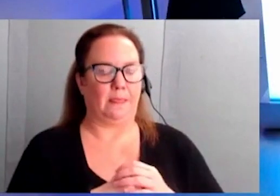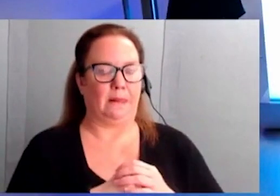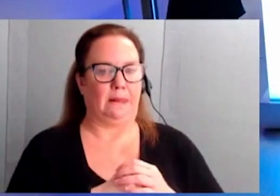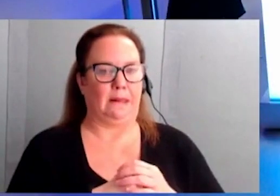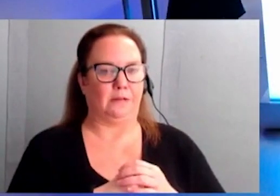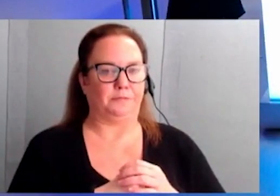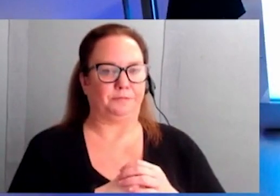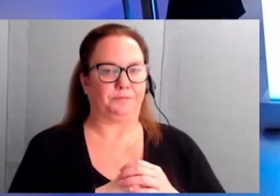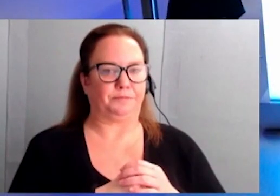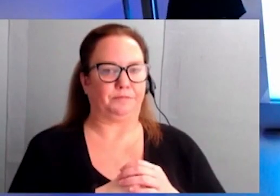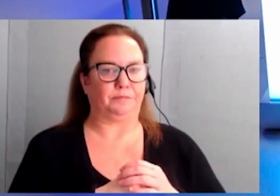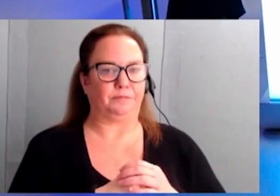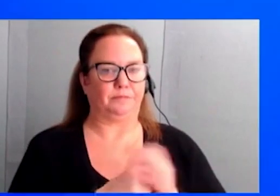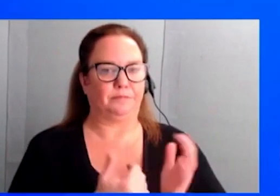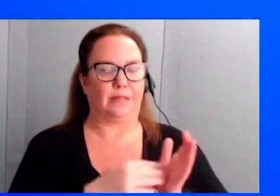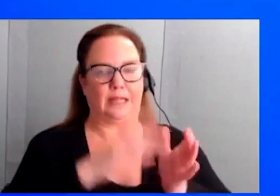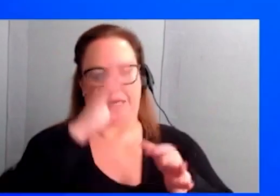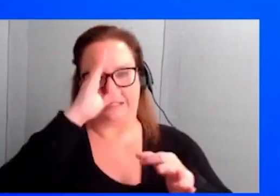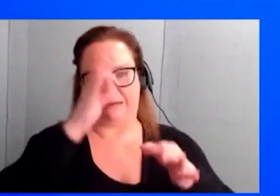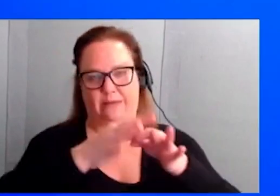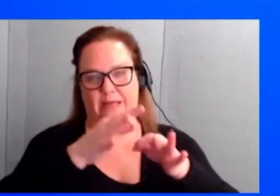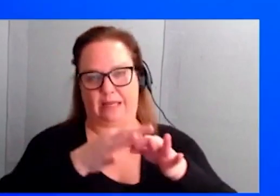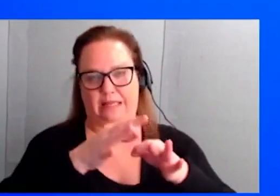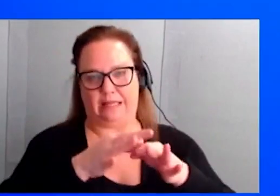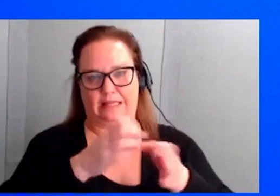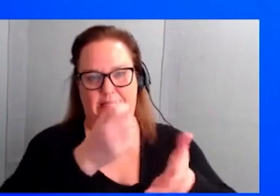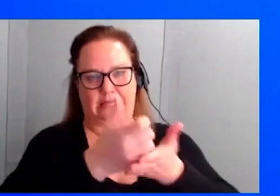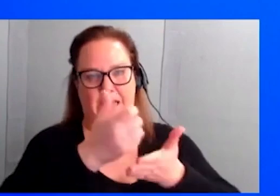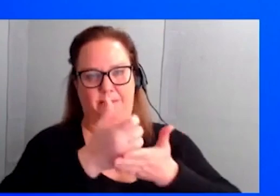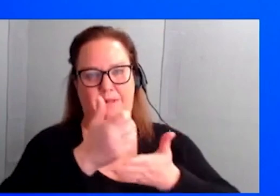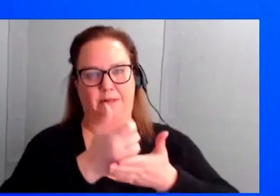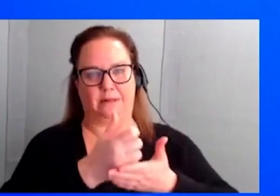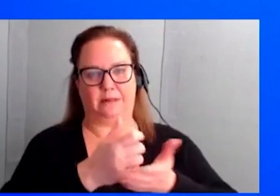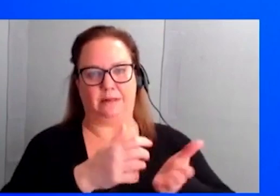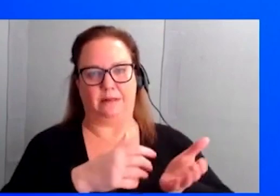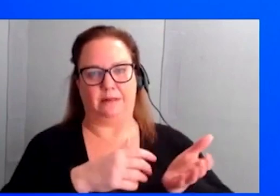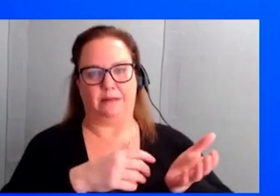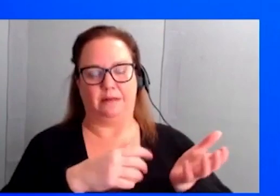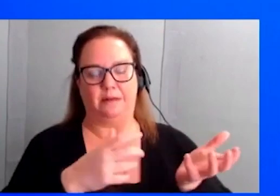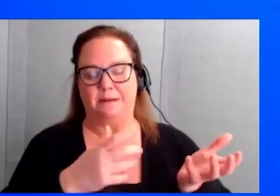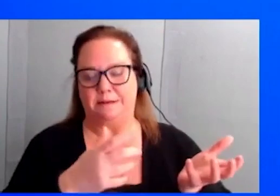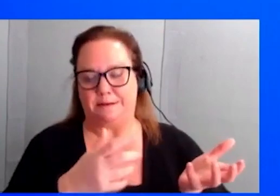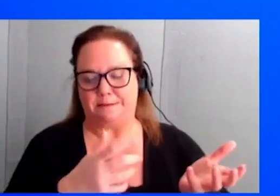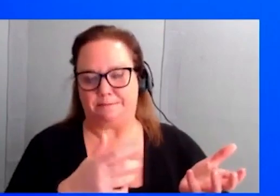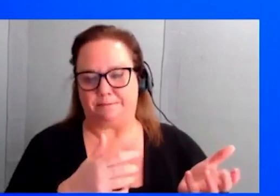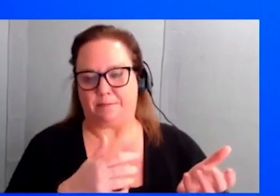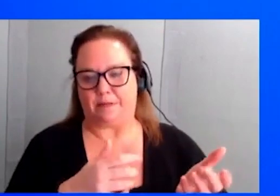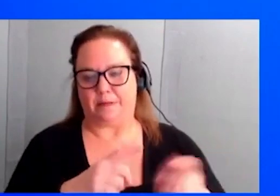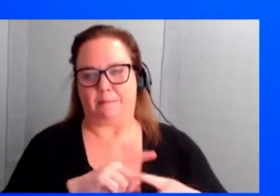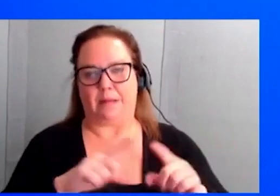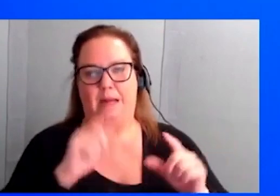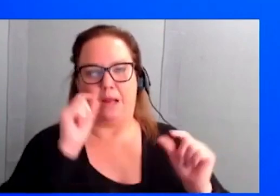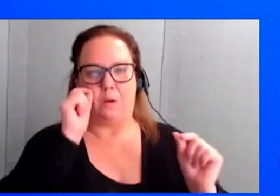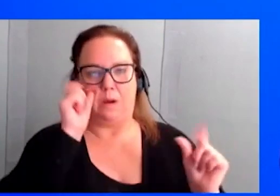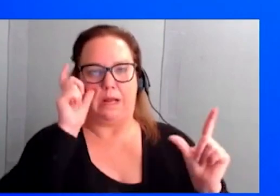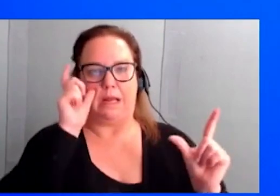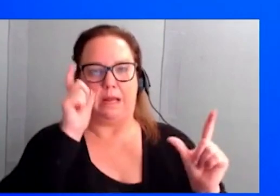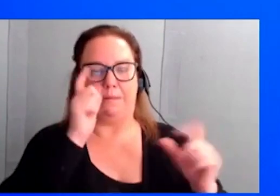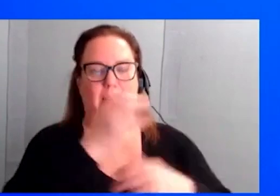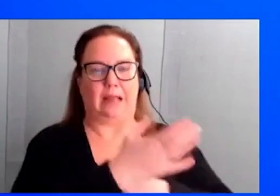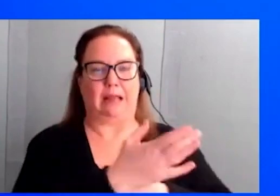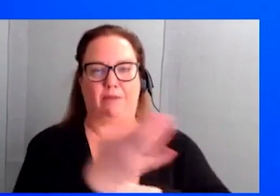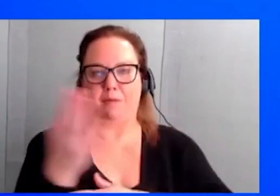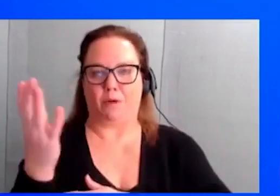Again, like I said, faith has always carried me through, Dr. Stites. But also, I wake up every day and